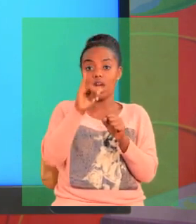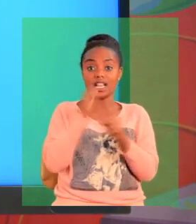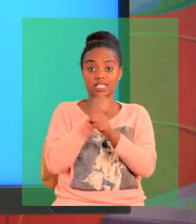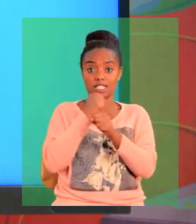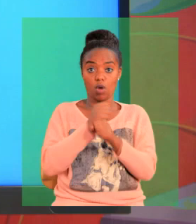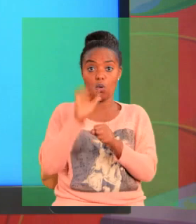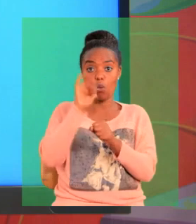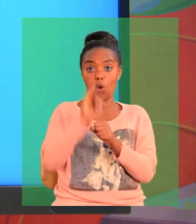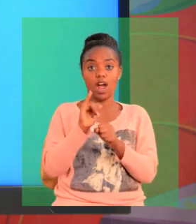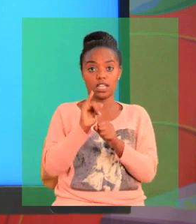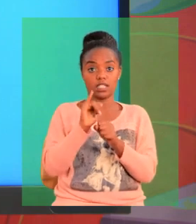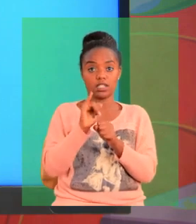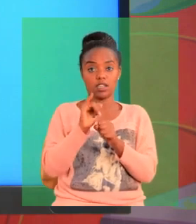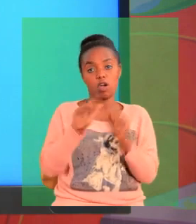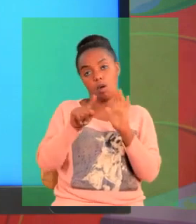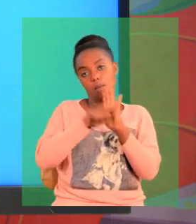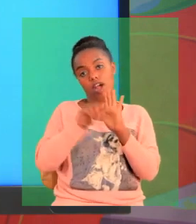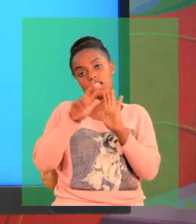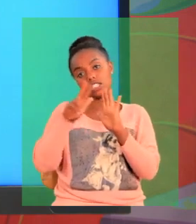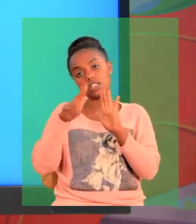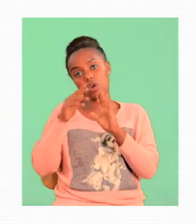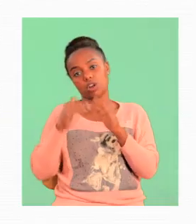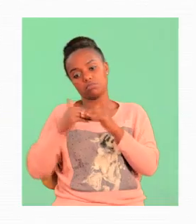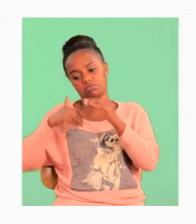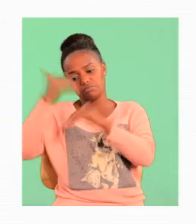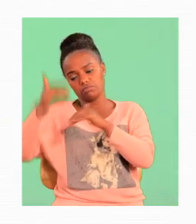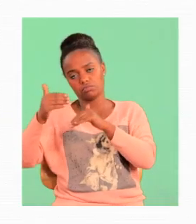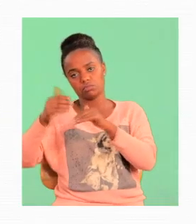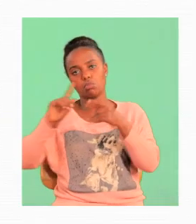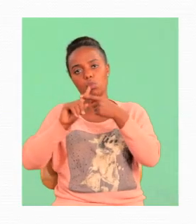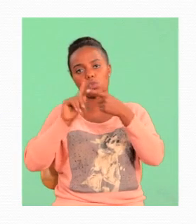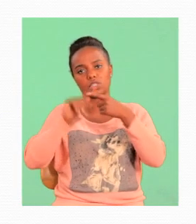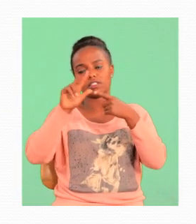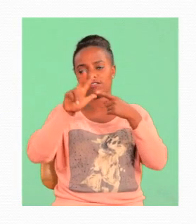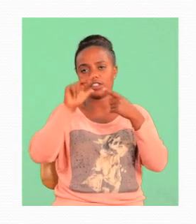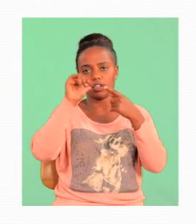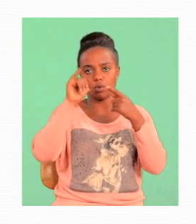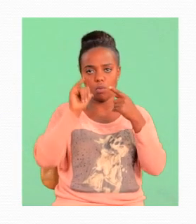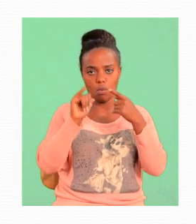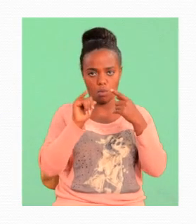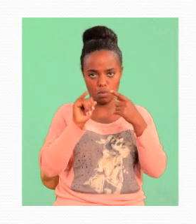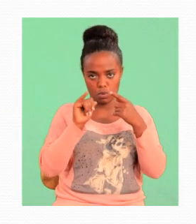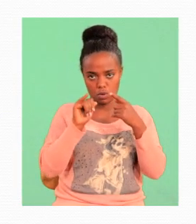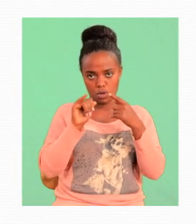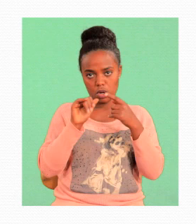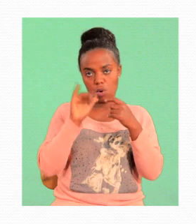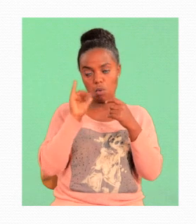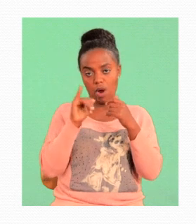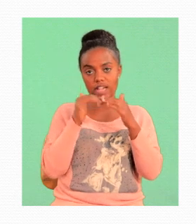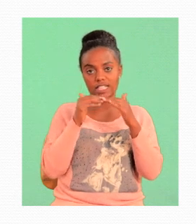one. Y, taking minus 3y to this side, you will have positive 3y. So y